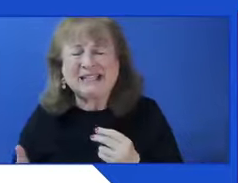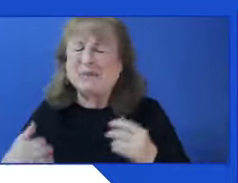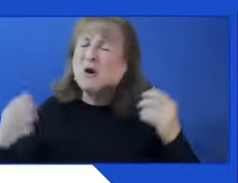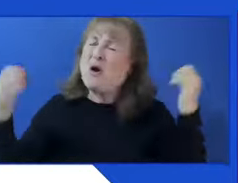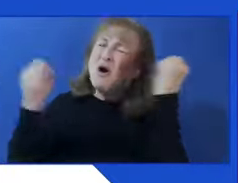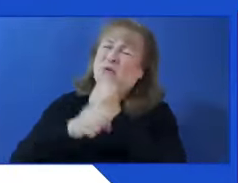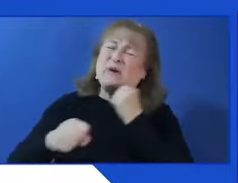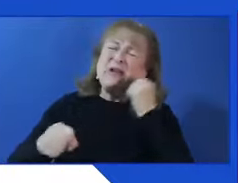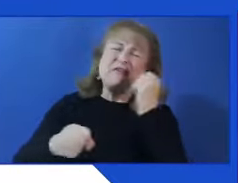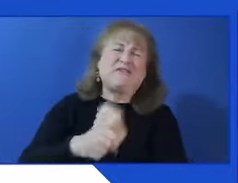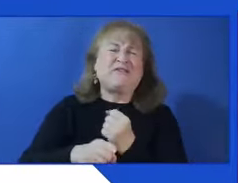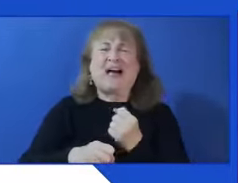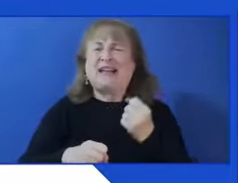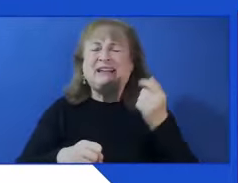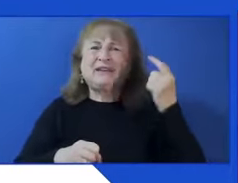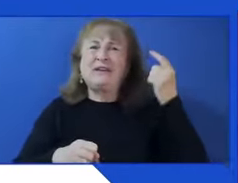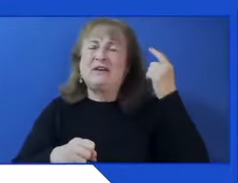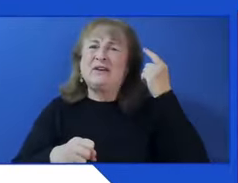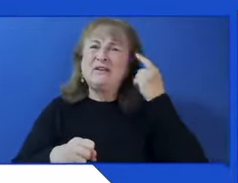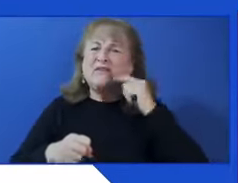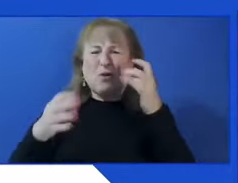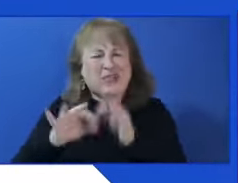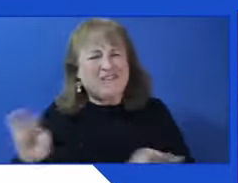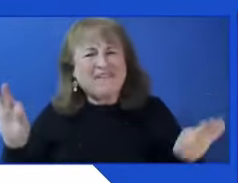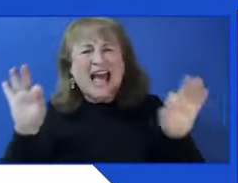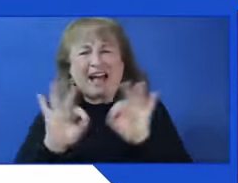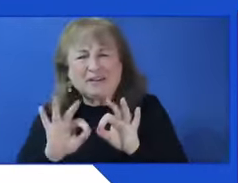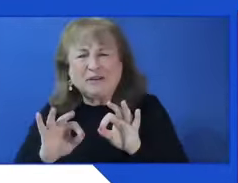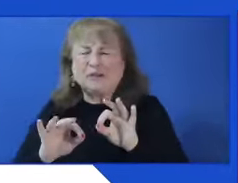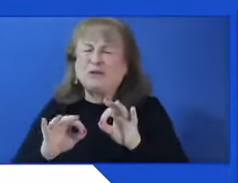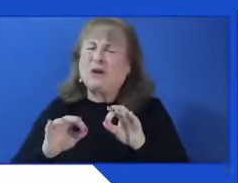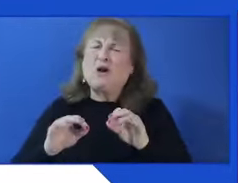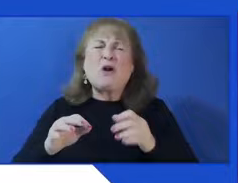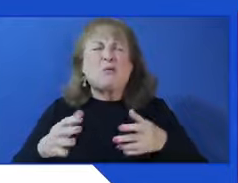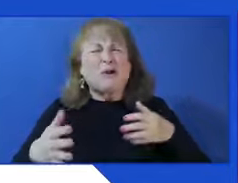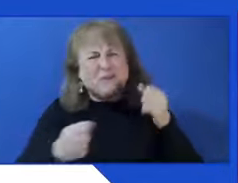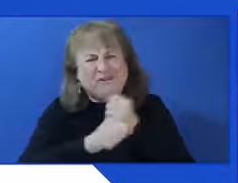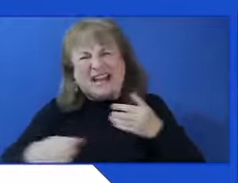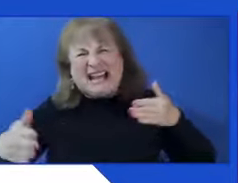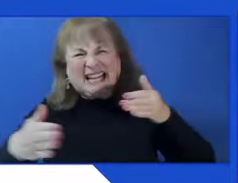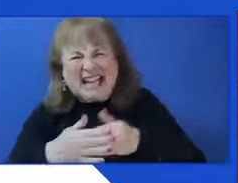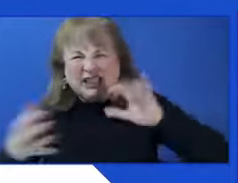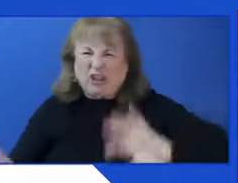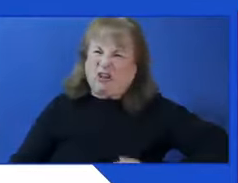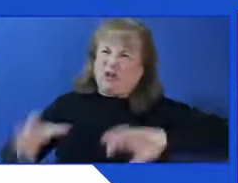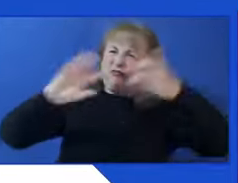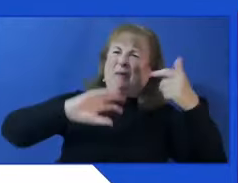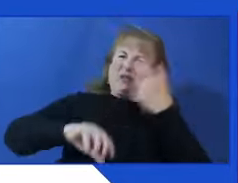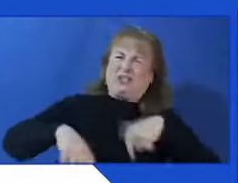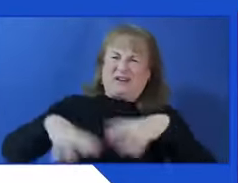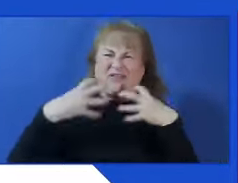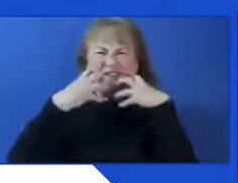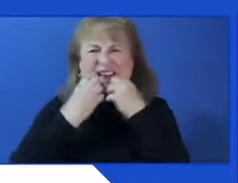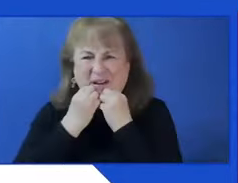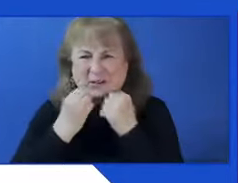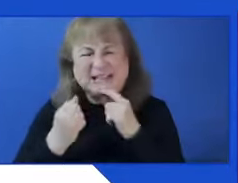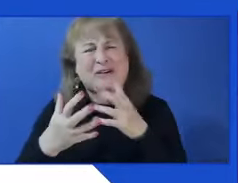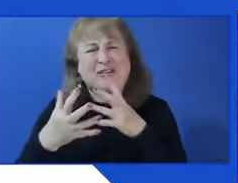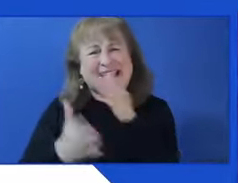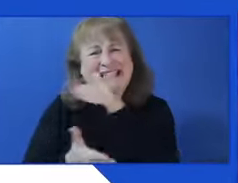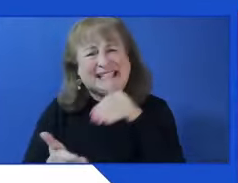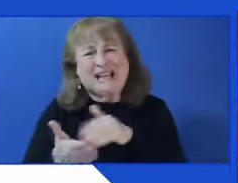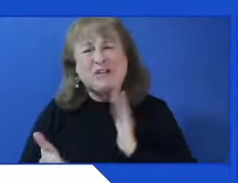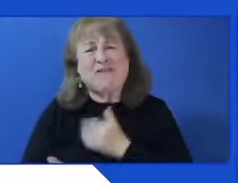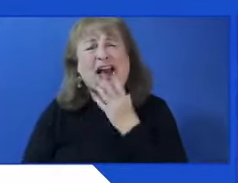the values and against corruption of those values which are in the center of our